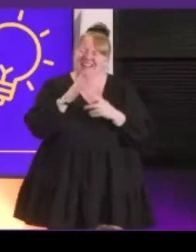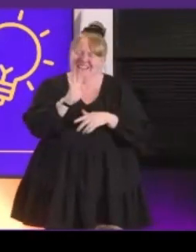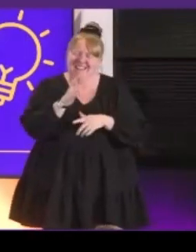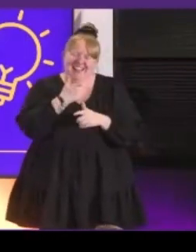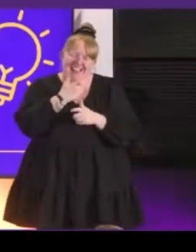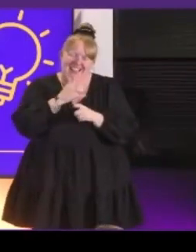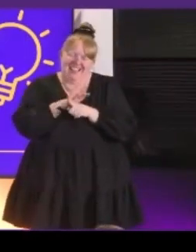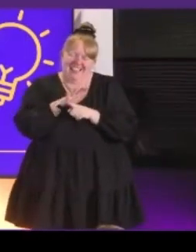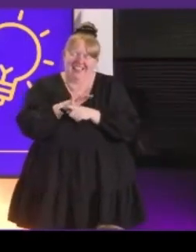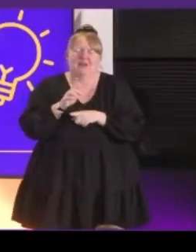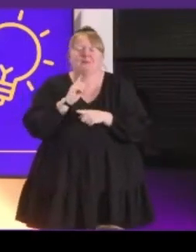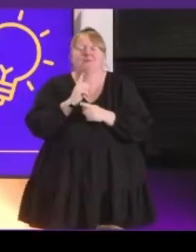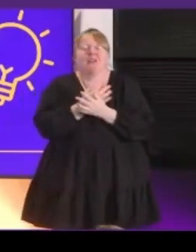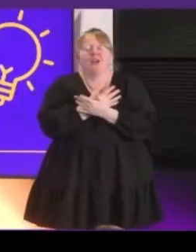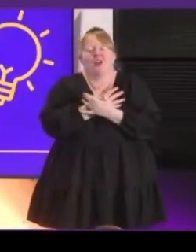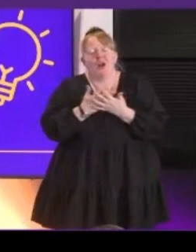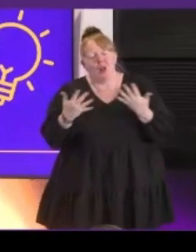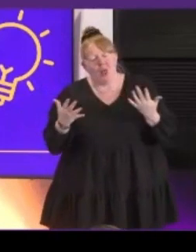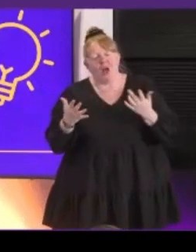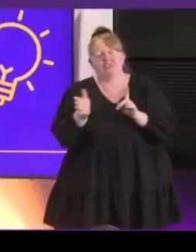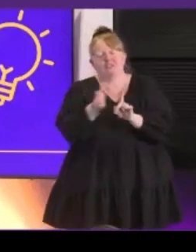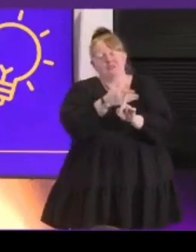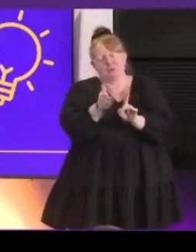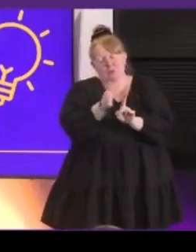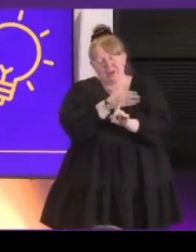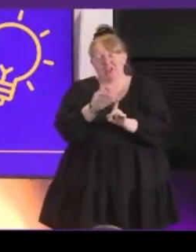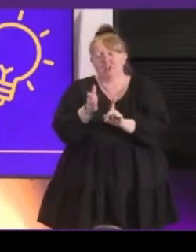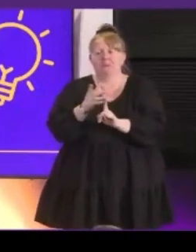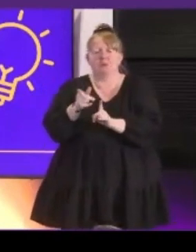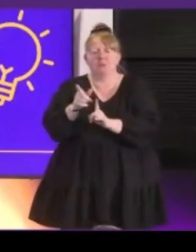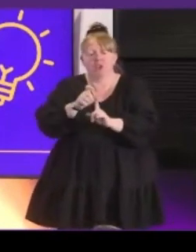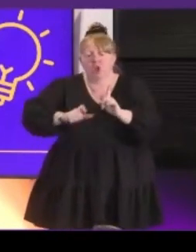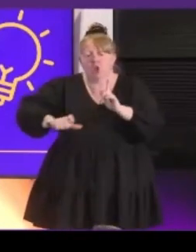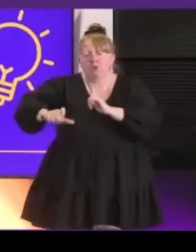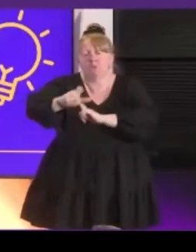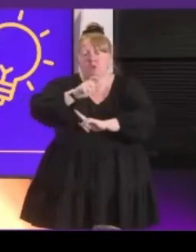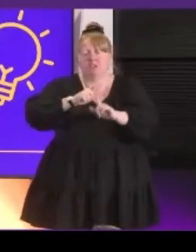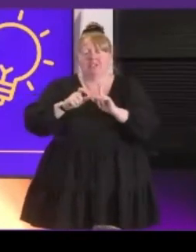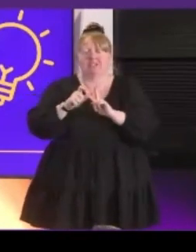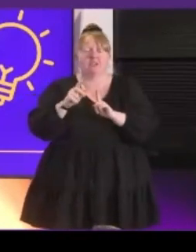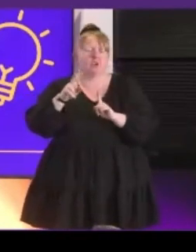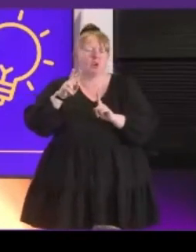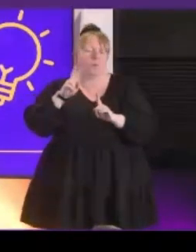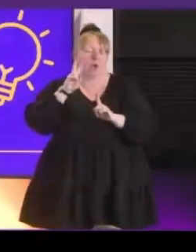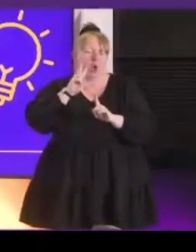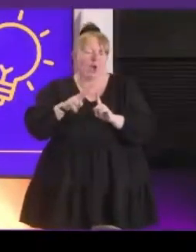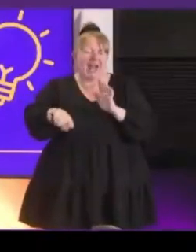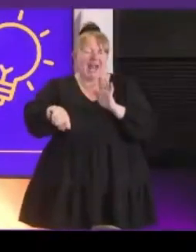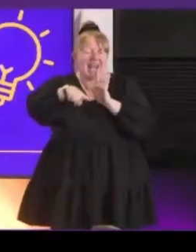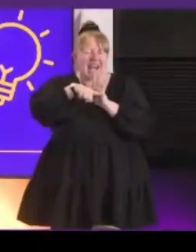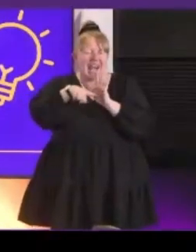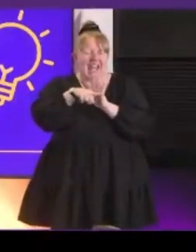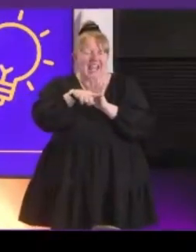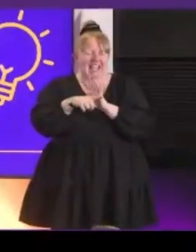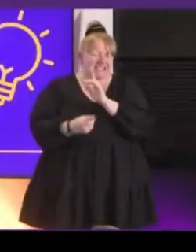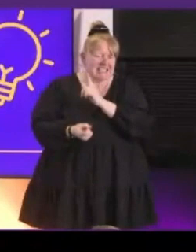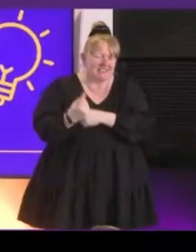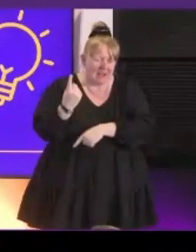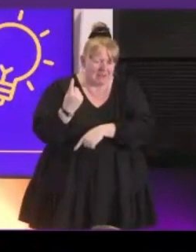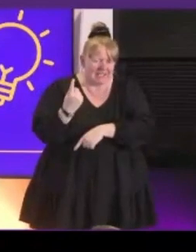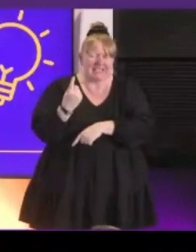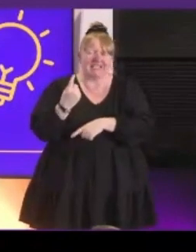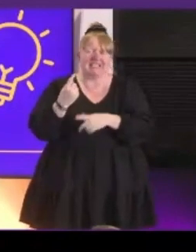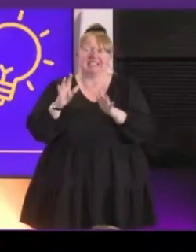know, quite often with regards to the community, we use the fear of negative consequence. And I think I'd